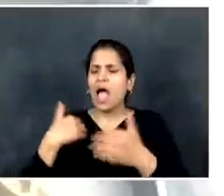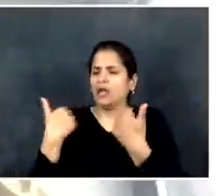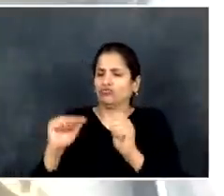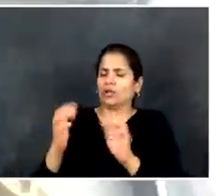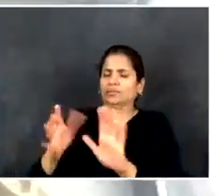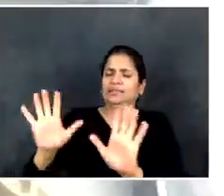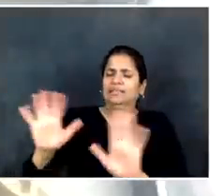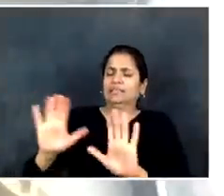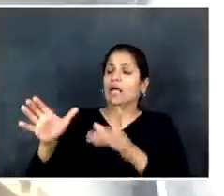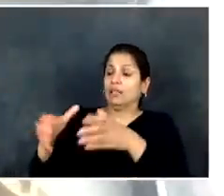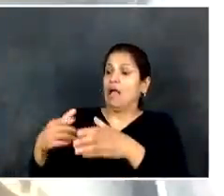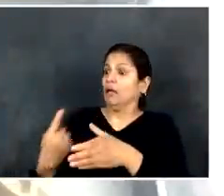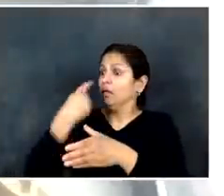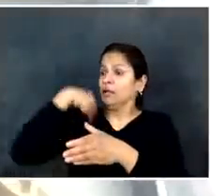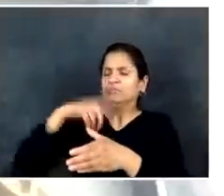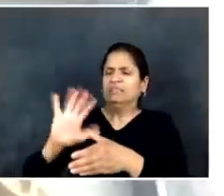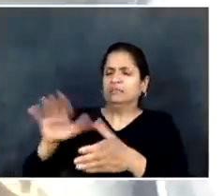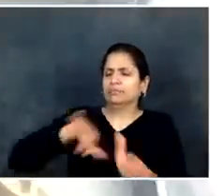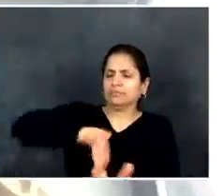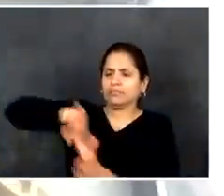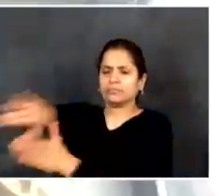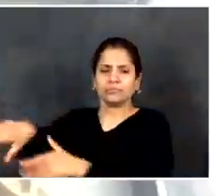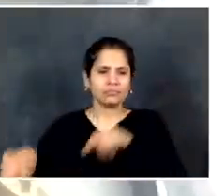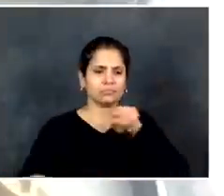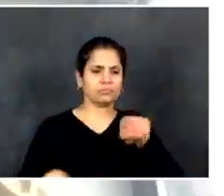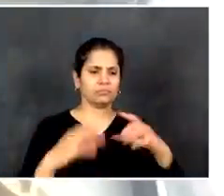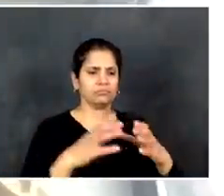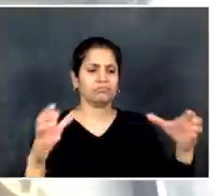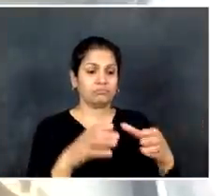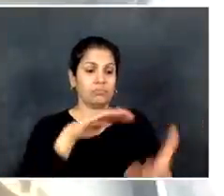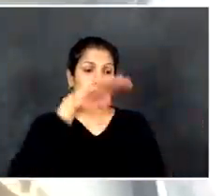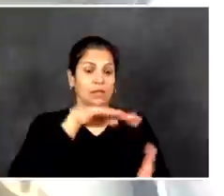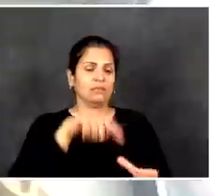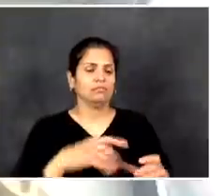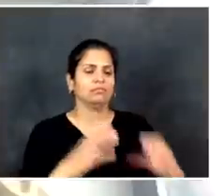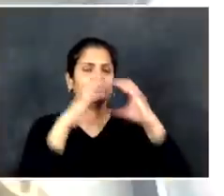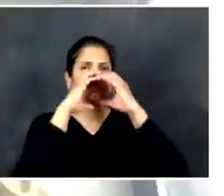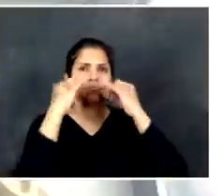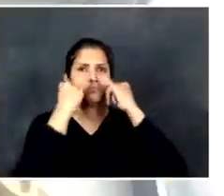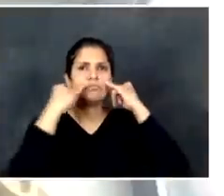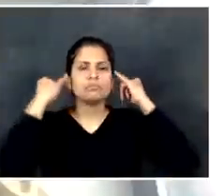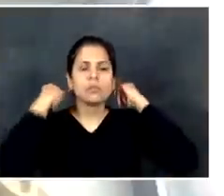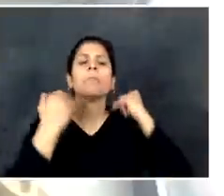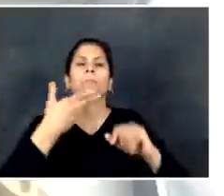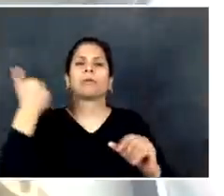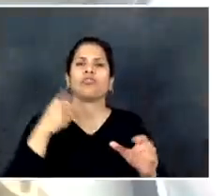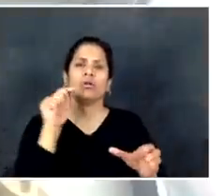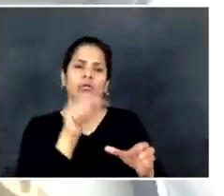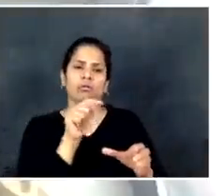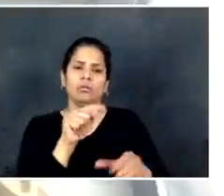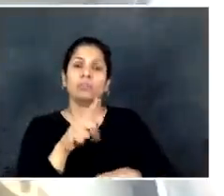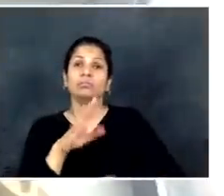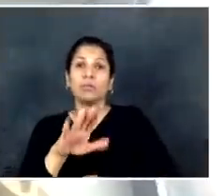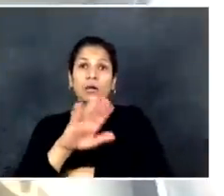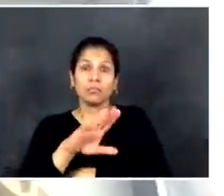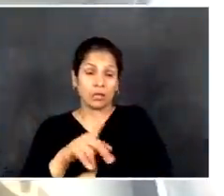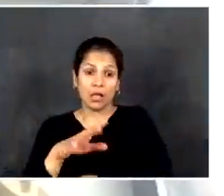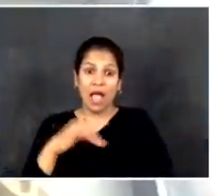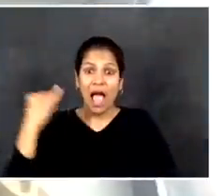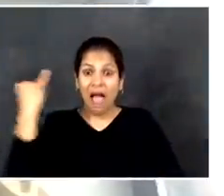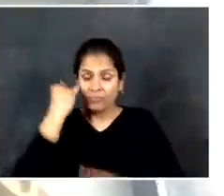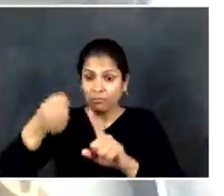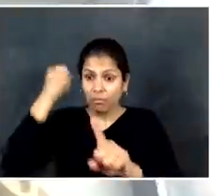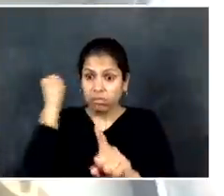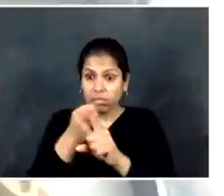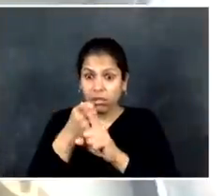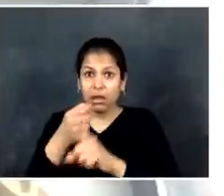not changed anywhere in this medical picture. In terms, Henry, of how to explain it, and